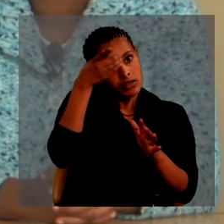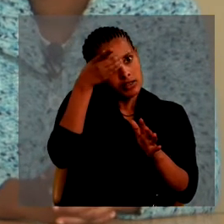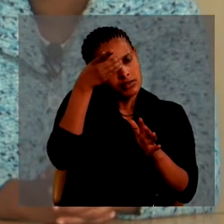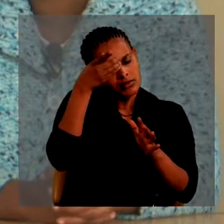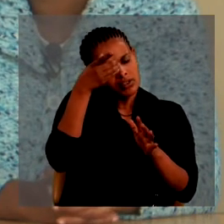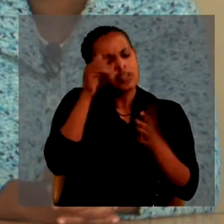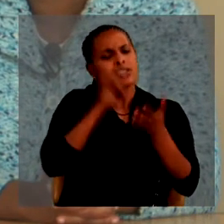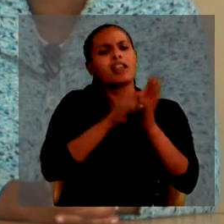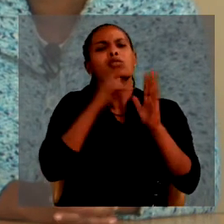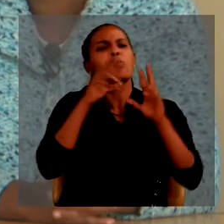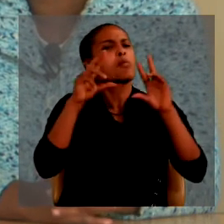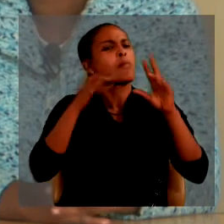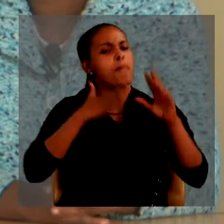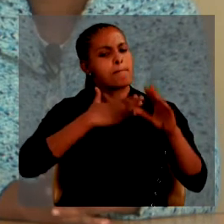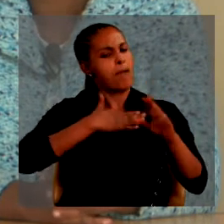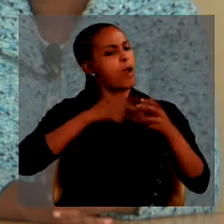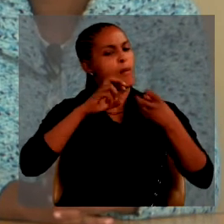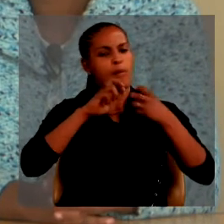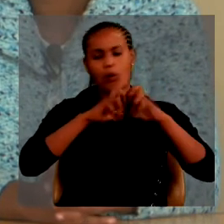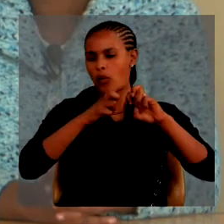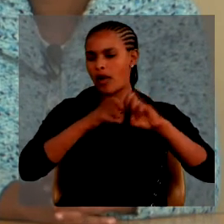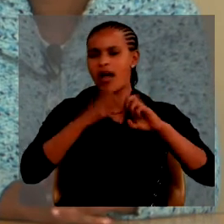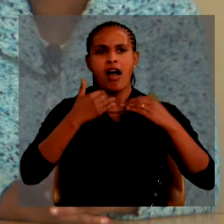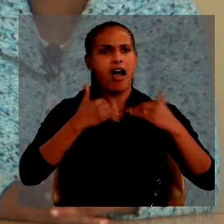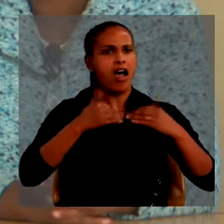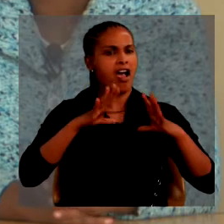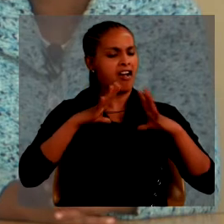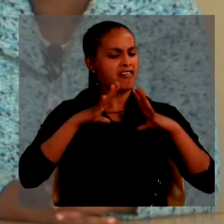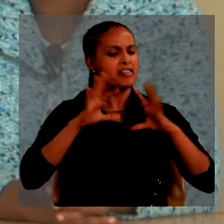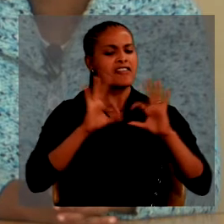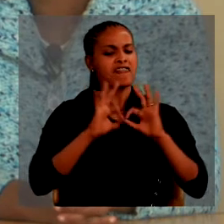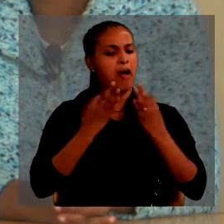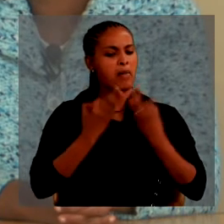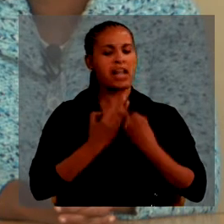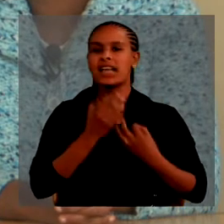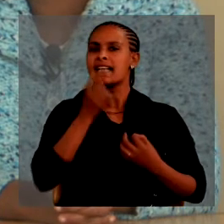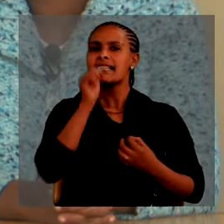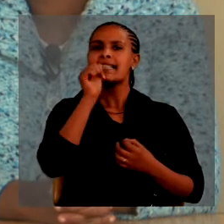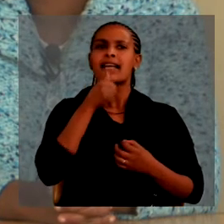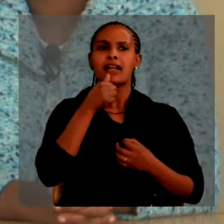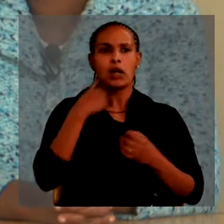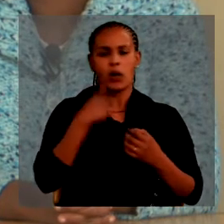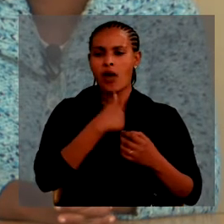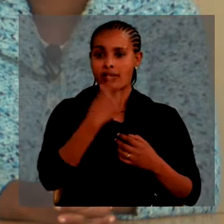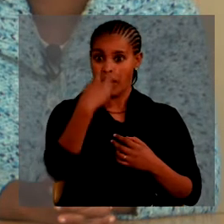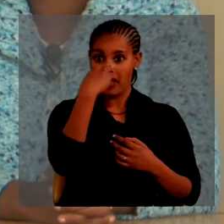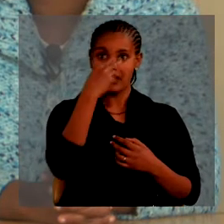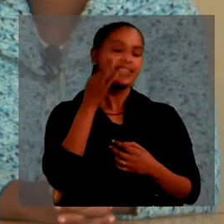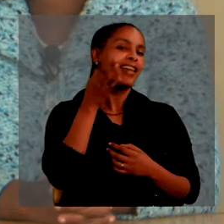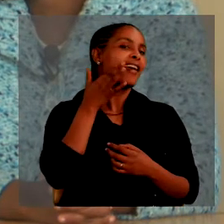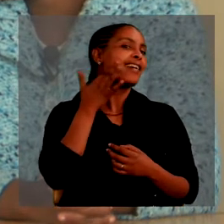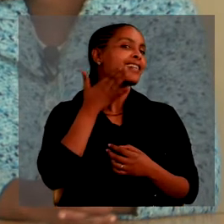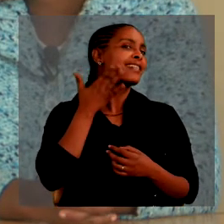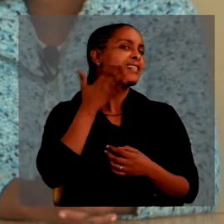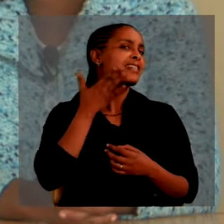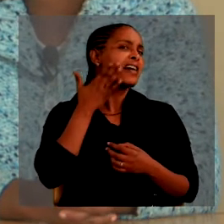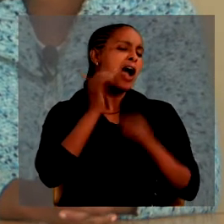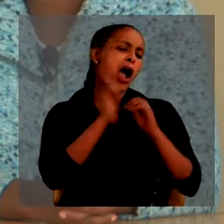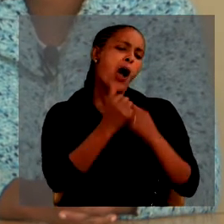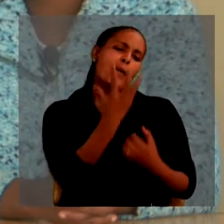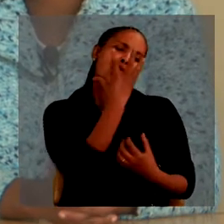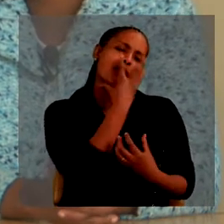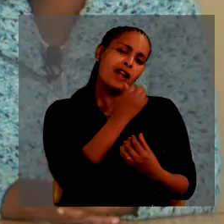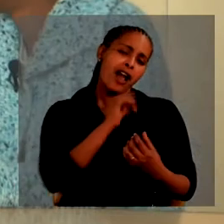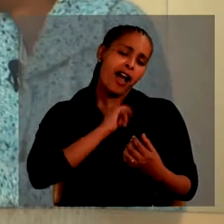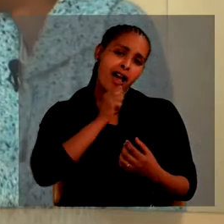not my problem. I have a family secret. Look at my skin. See how beautiful I